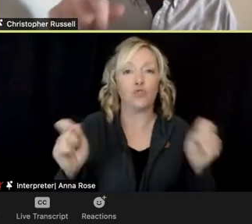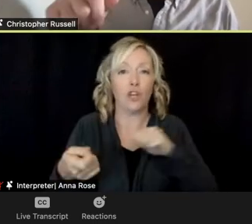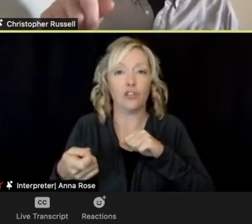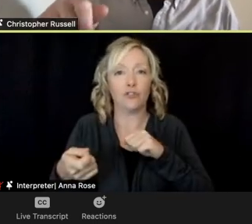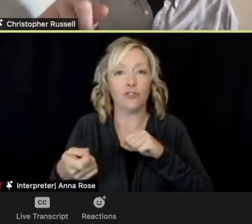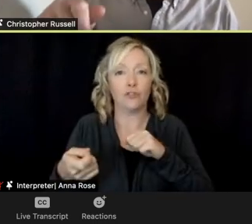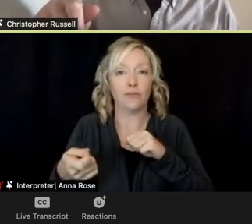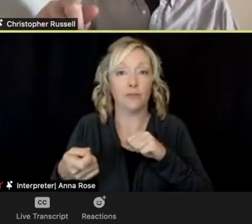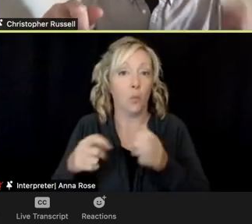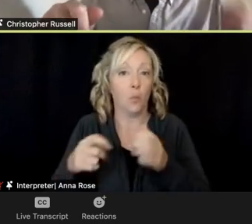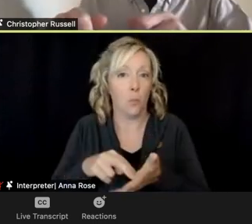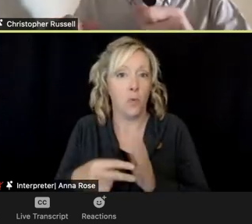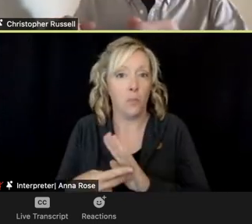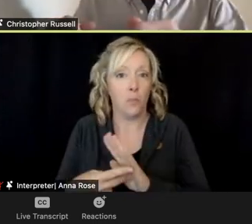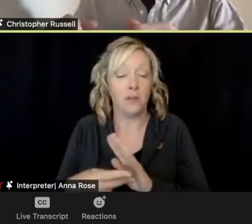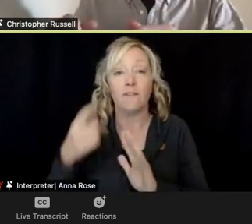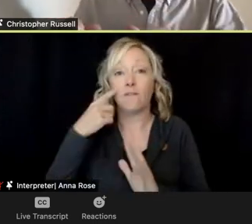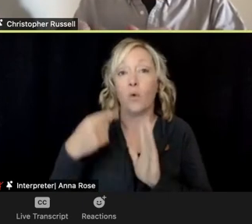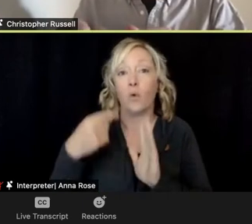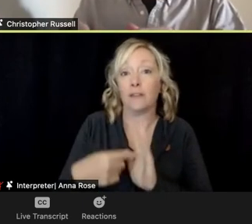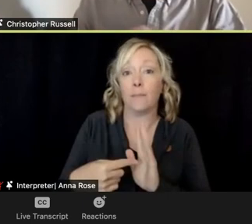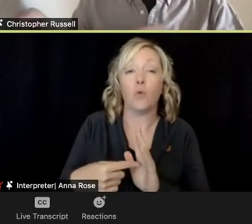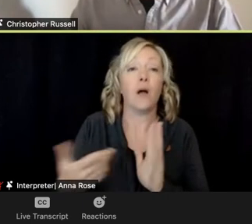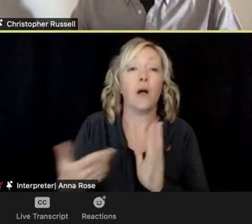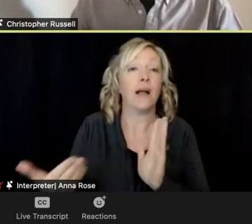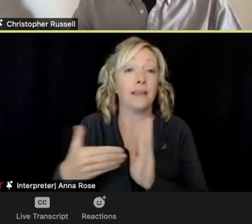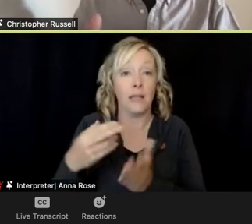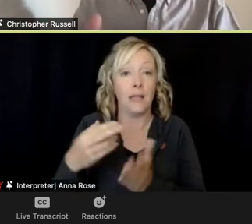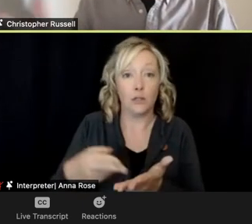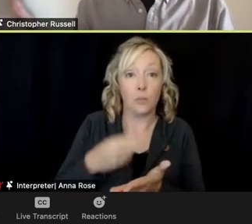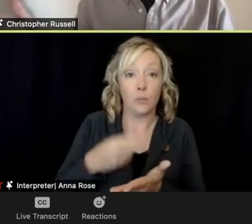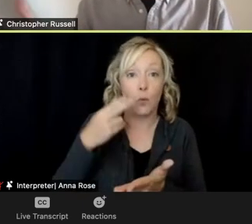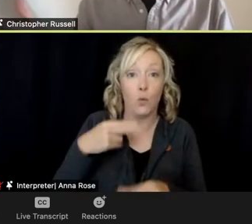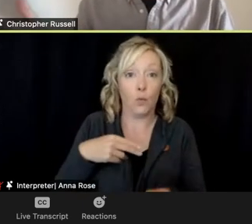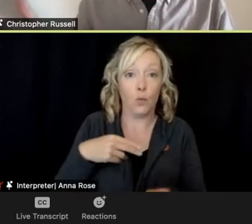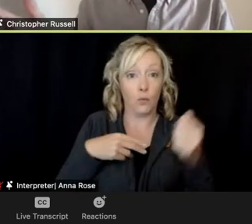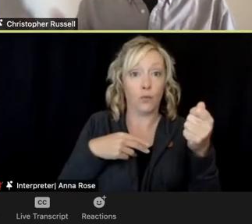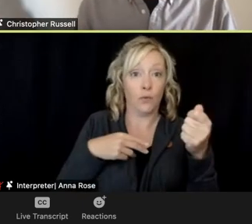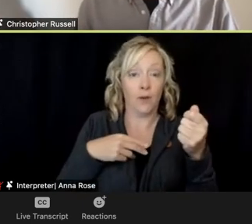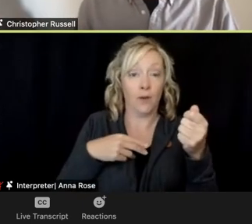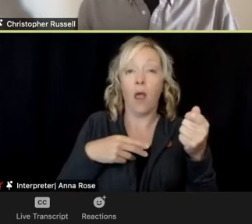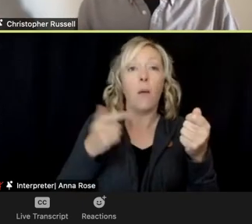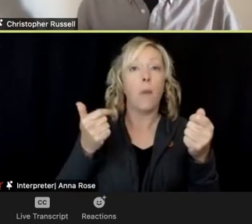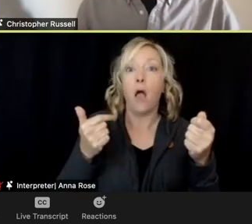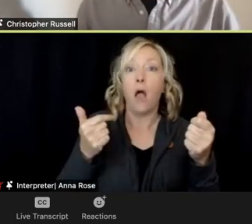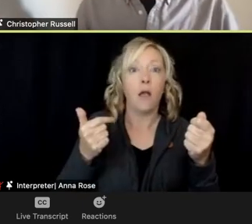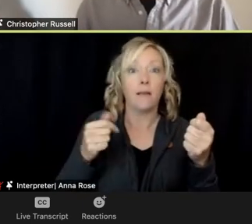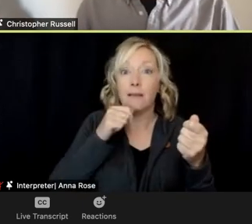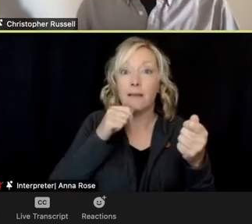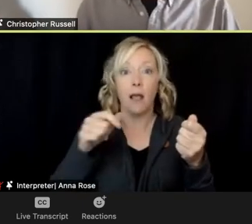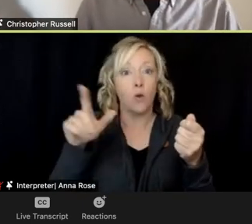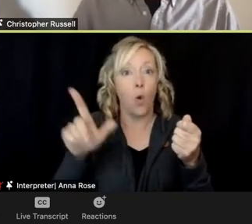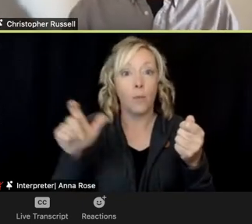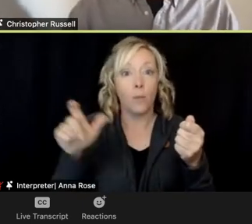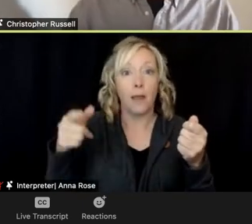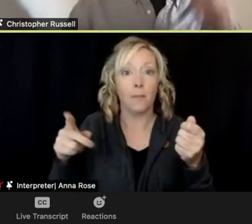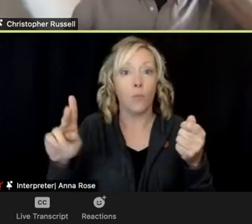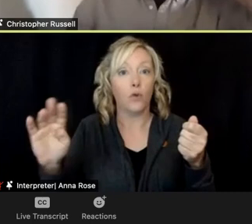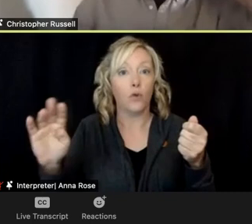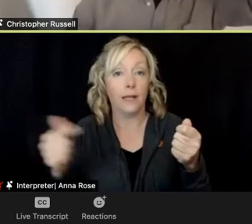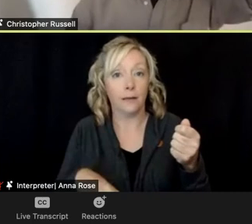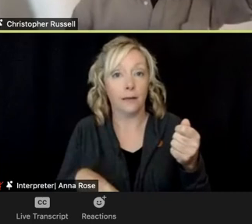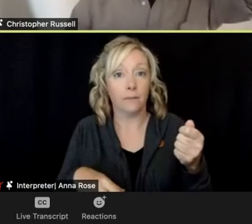bring out the spoon and not have it associated with the pudding, have it associated with something totally different. And, you might elicit some